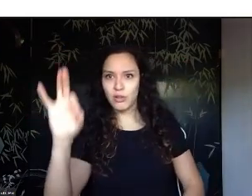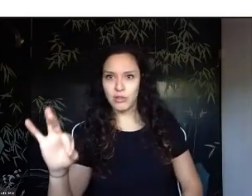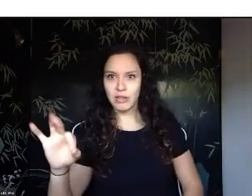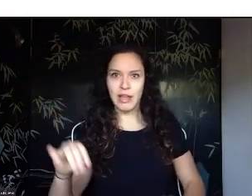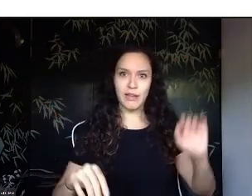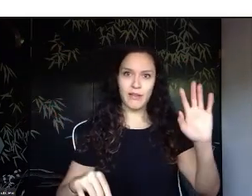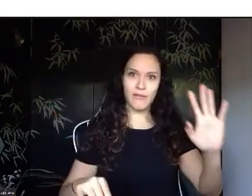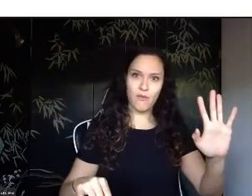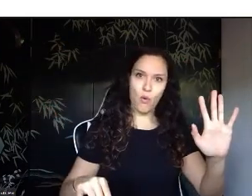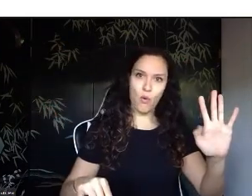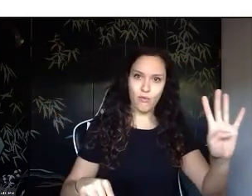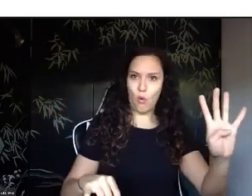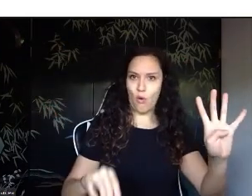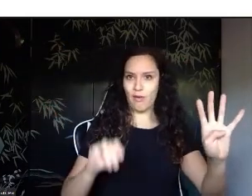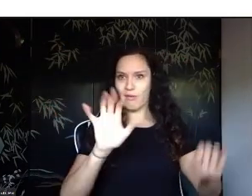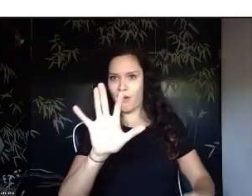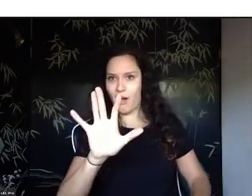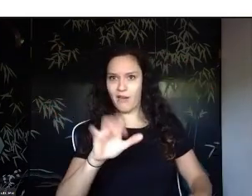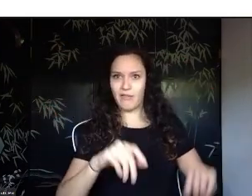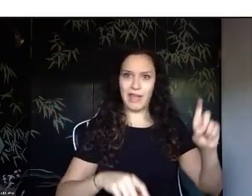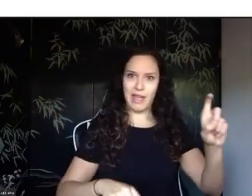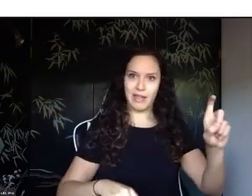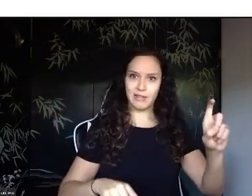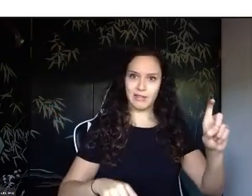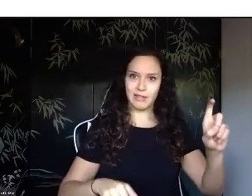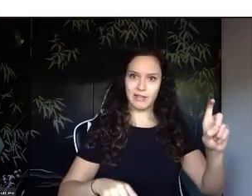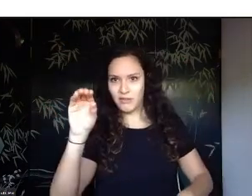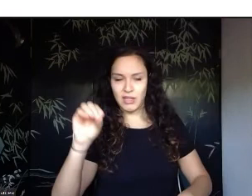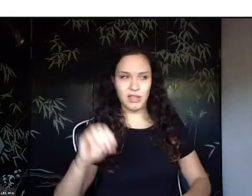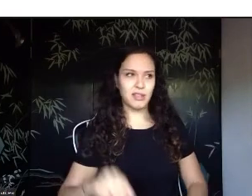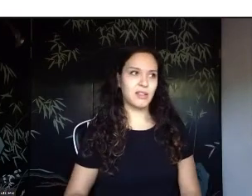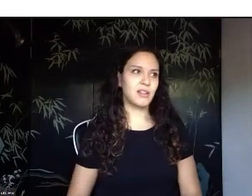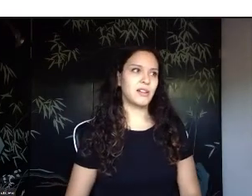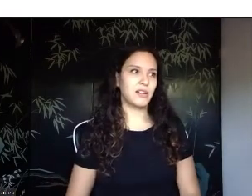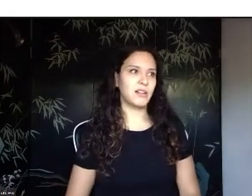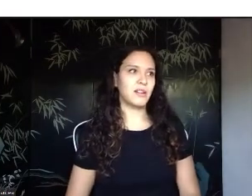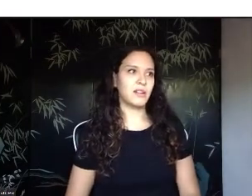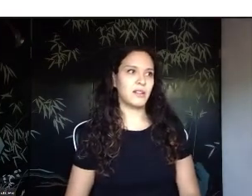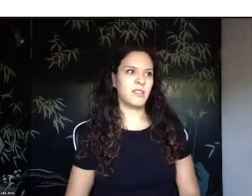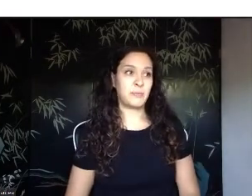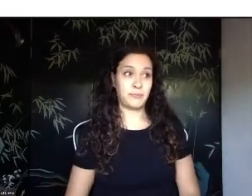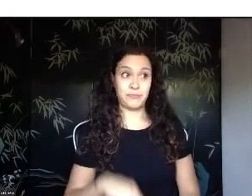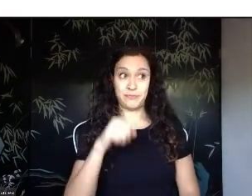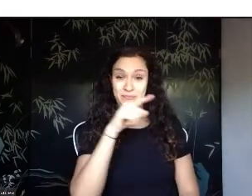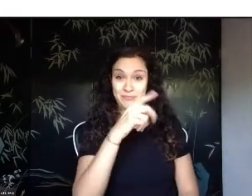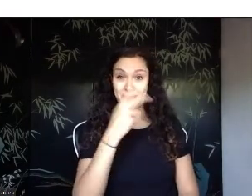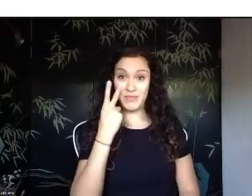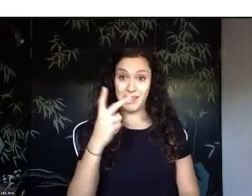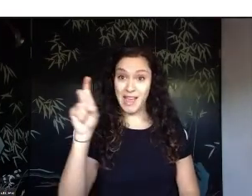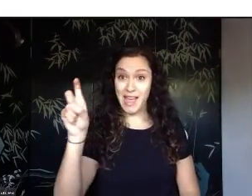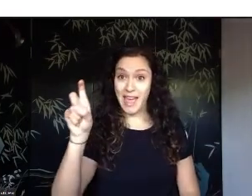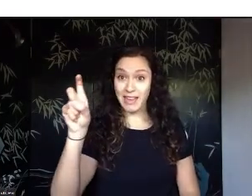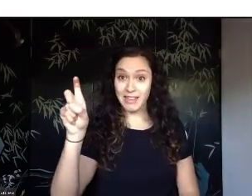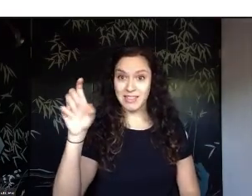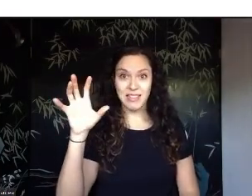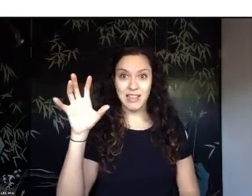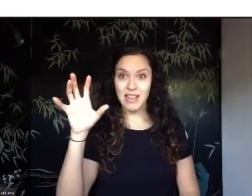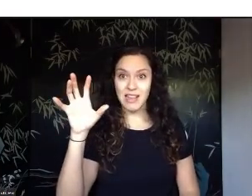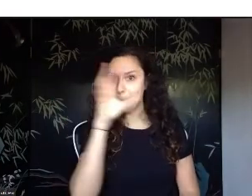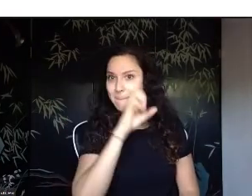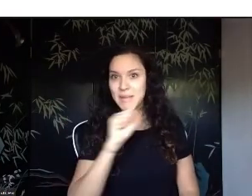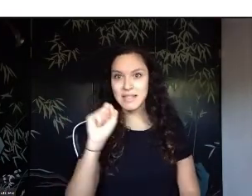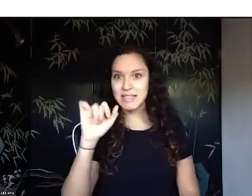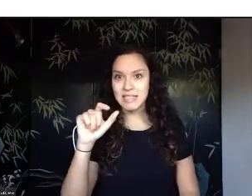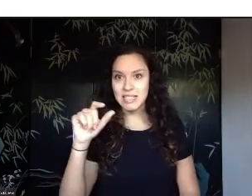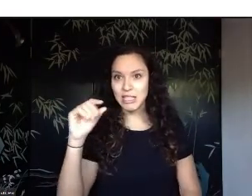A ratio compares one quantity to the other, like 4 to 5, x to 50. If given two ratios